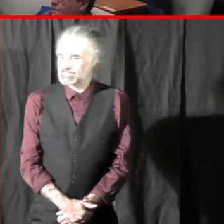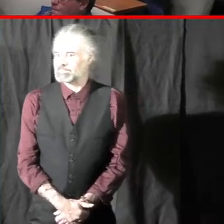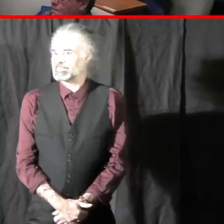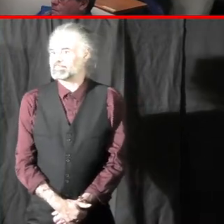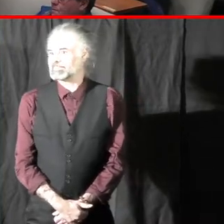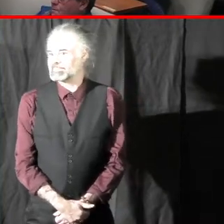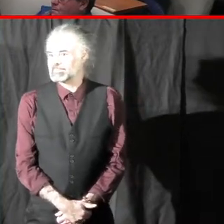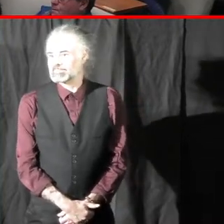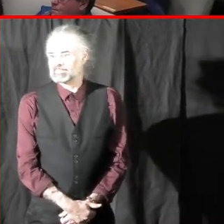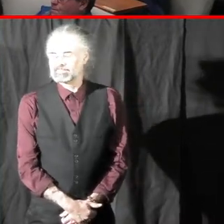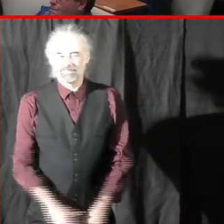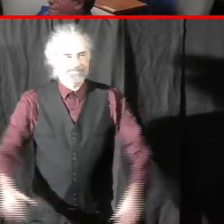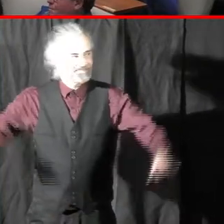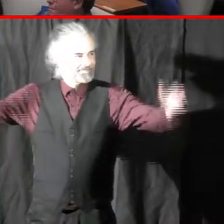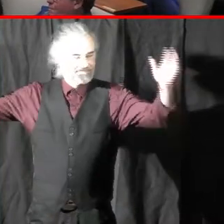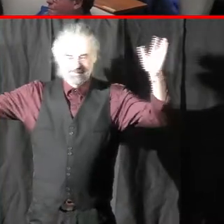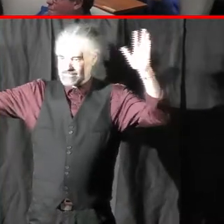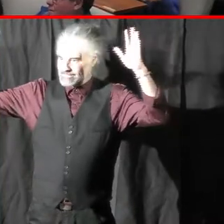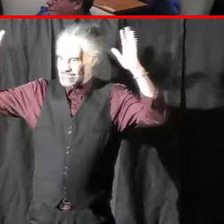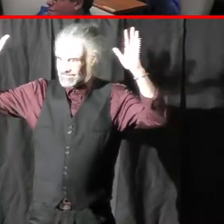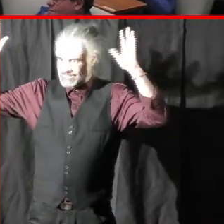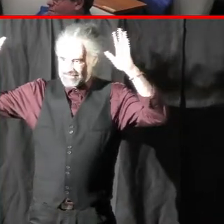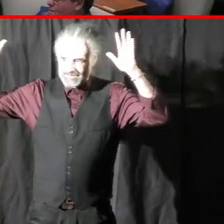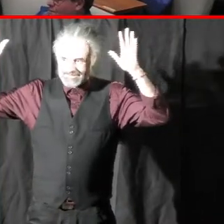Give her a round of applause, please.